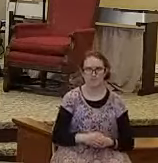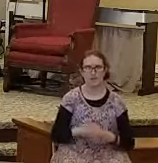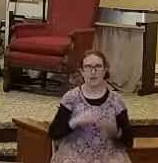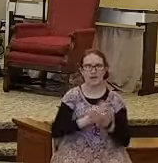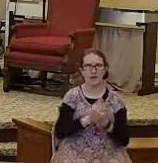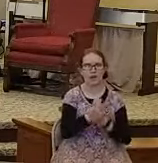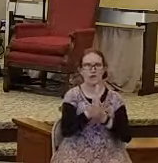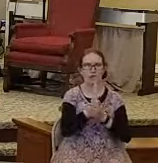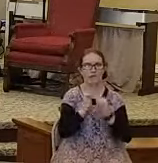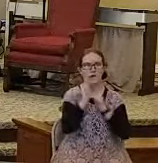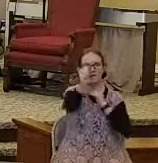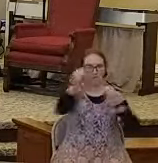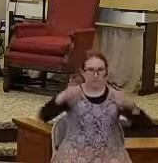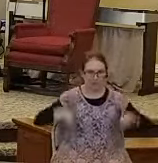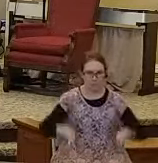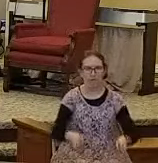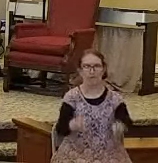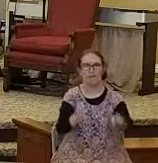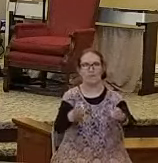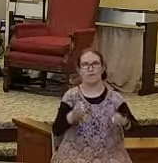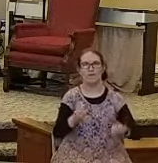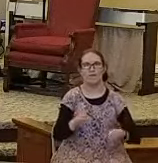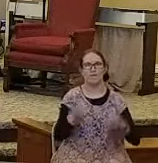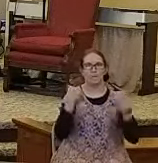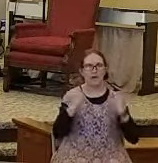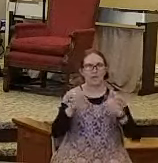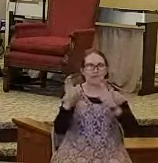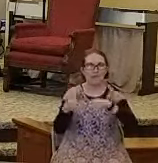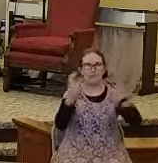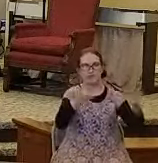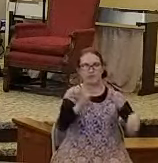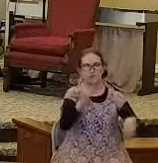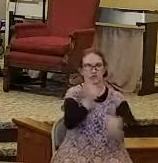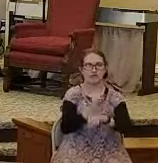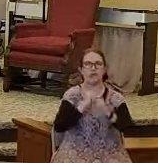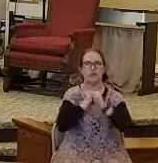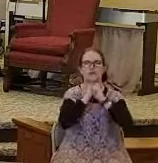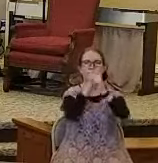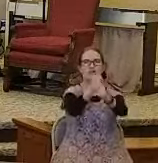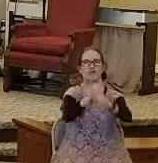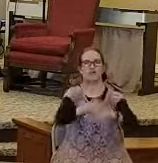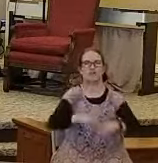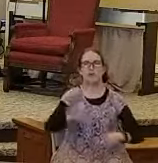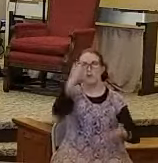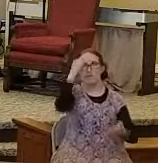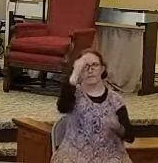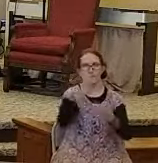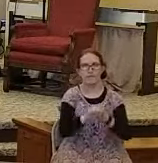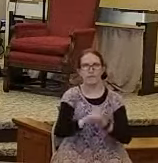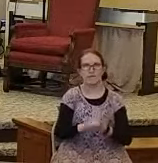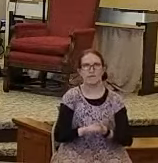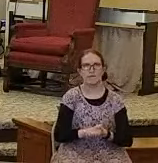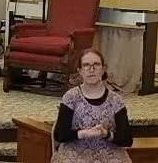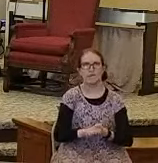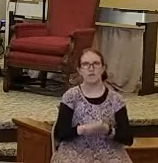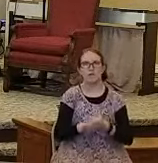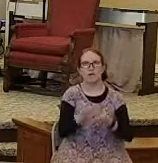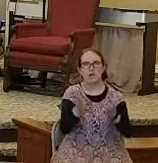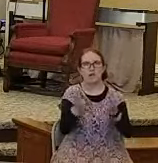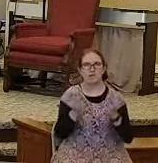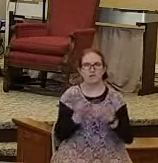Him direct my path. Hallelujah. That's what we got to do, church. We got to trust Him. We got to believe, amen, that He's going to bring